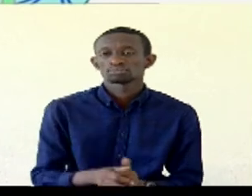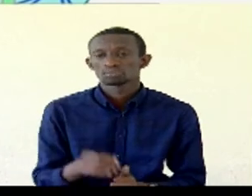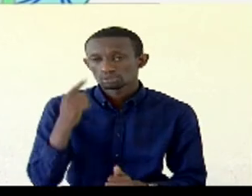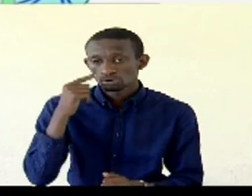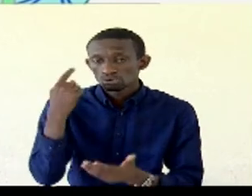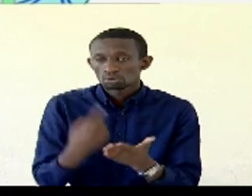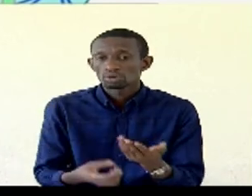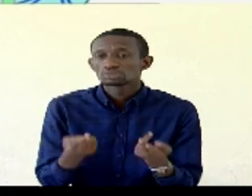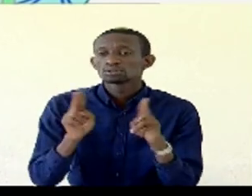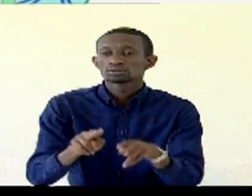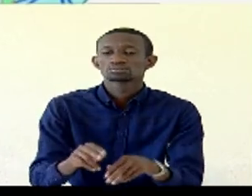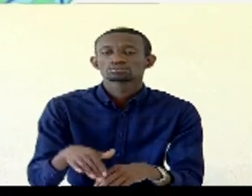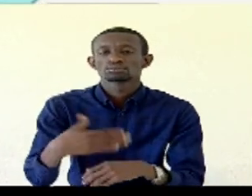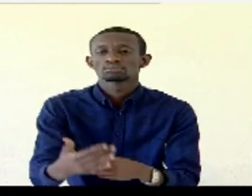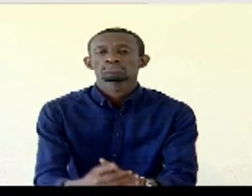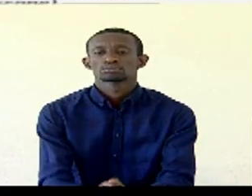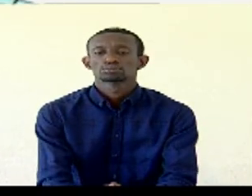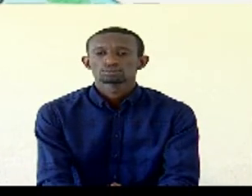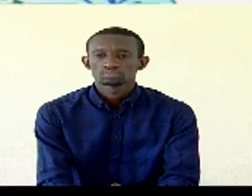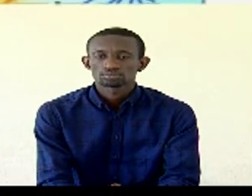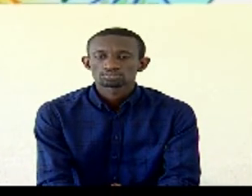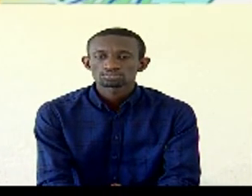what is happening to the parts of the components.